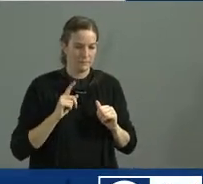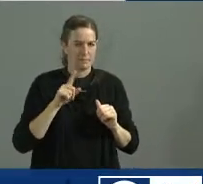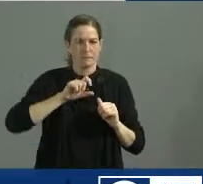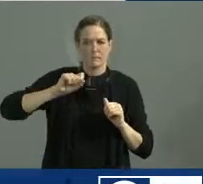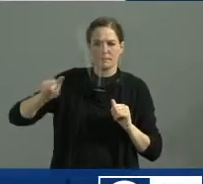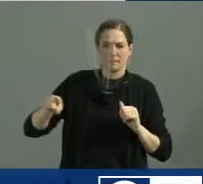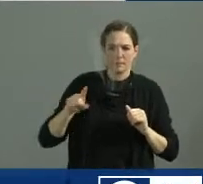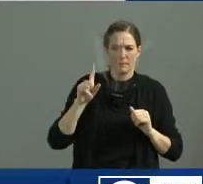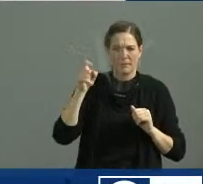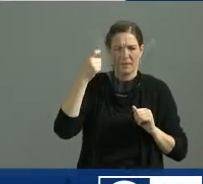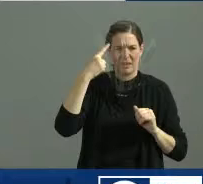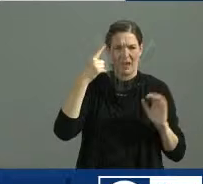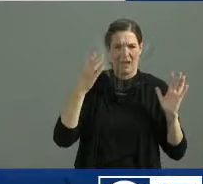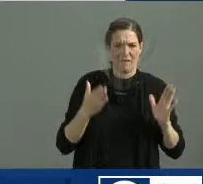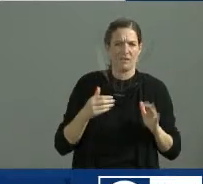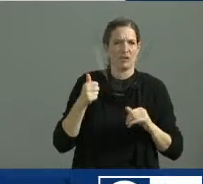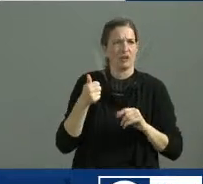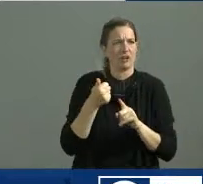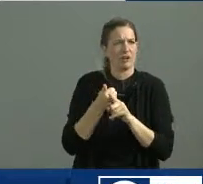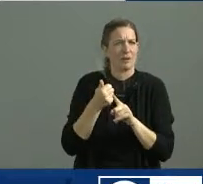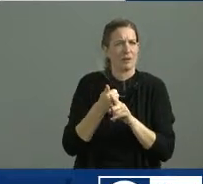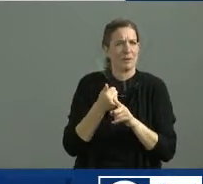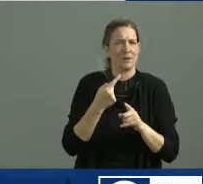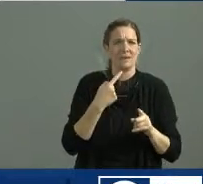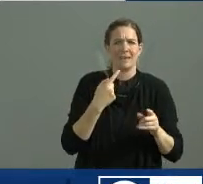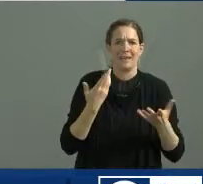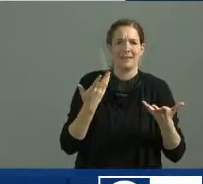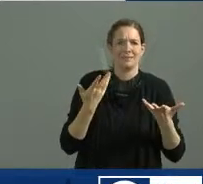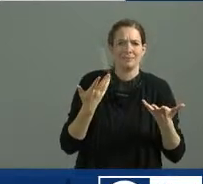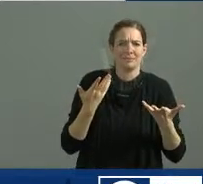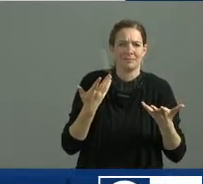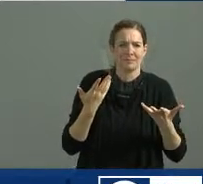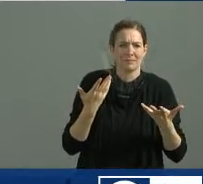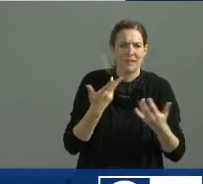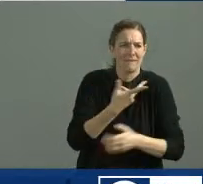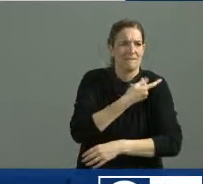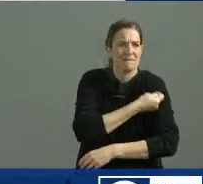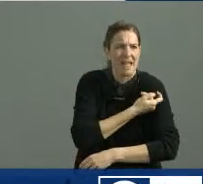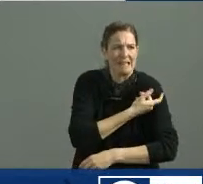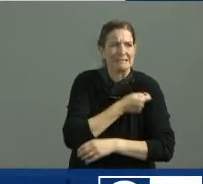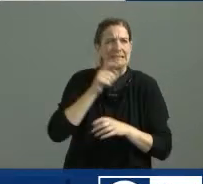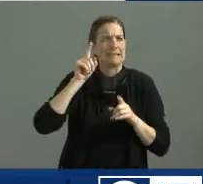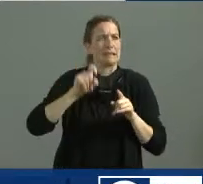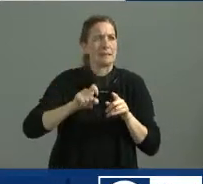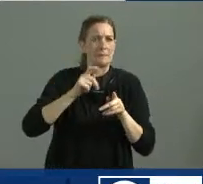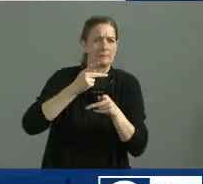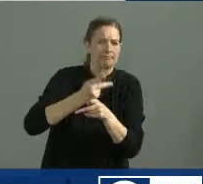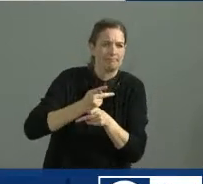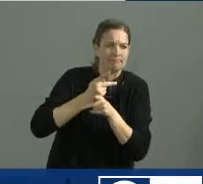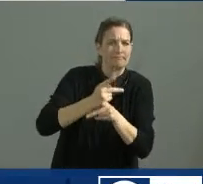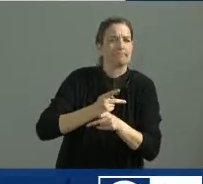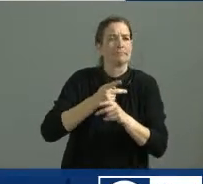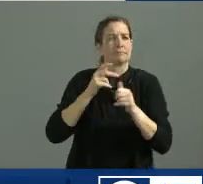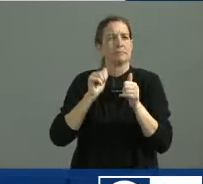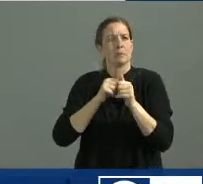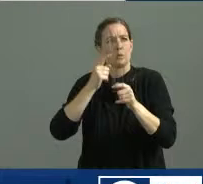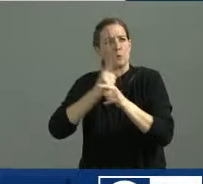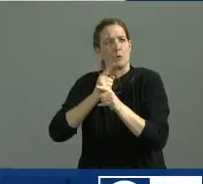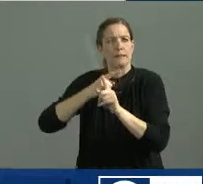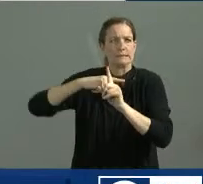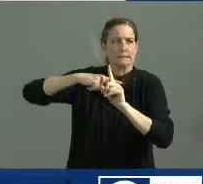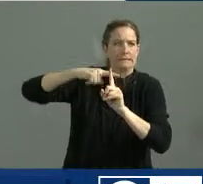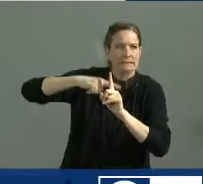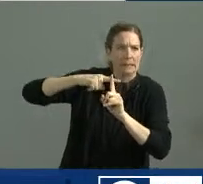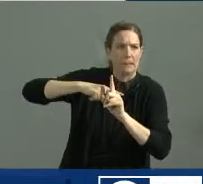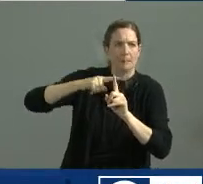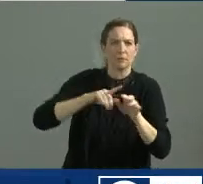isn't doing anyone well. You know, anyone could stay in a refrigerator. So it seems like we've gotten a large number of, we've